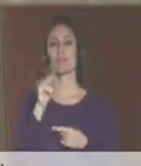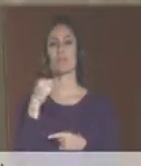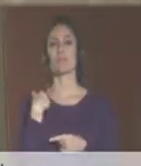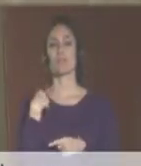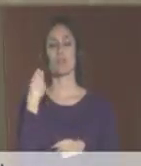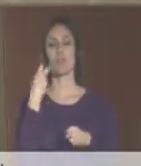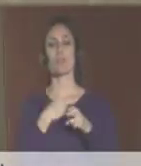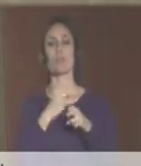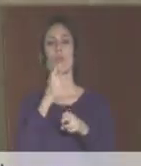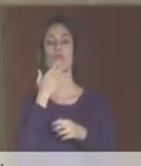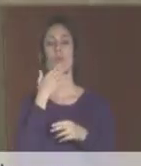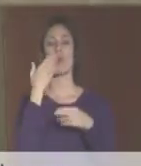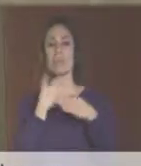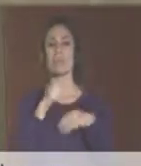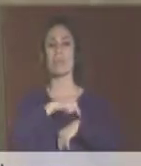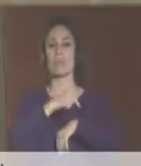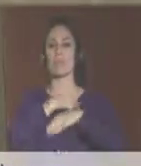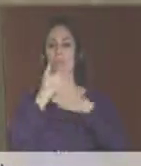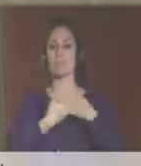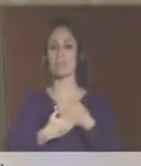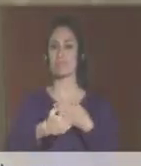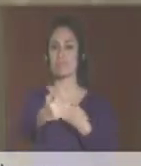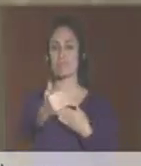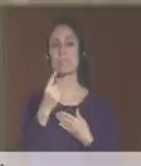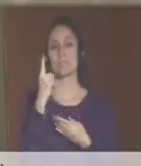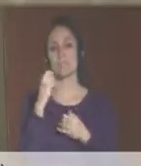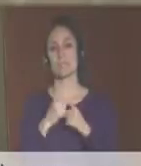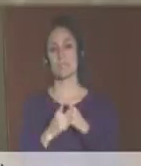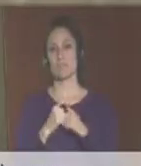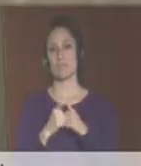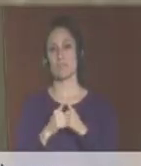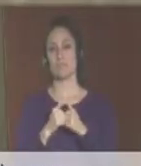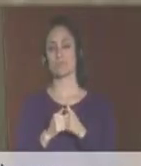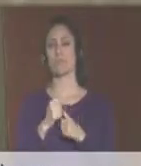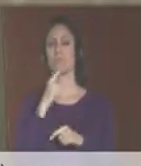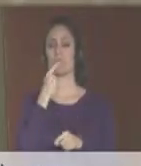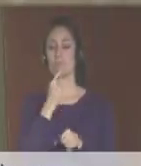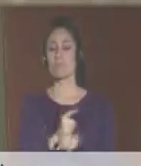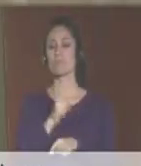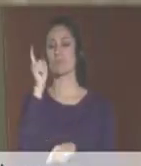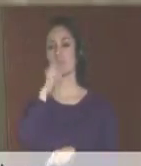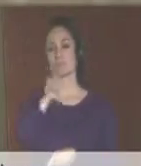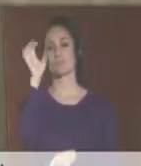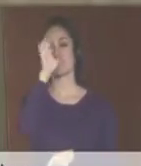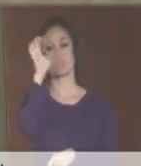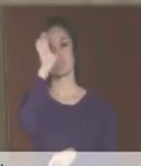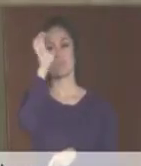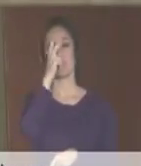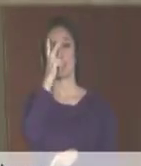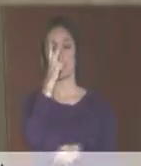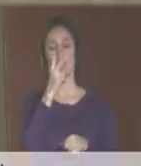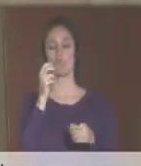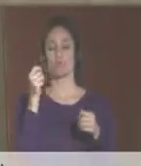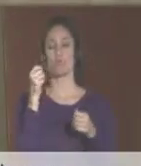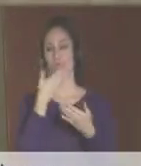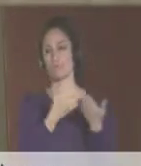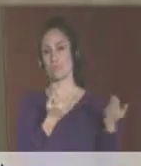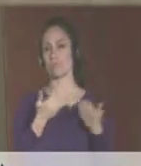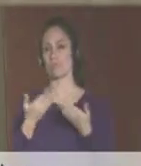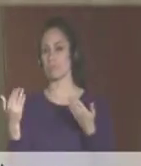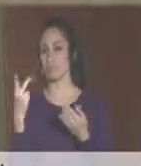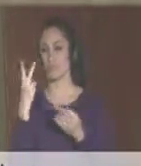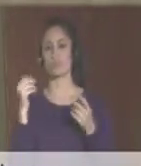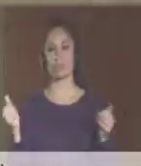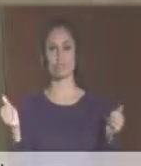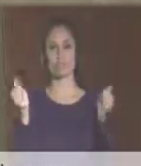sustainable part was not linked to the resilience. So if we are looking for sustainable growth, we will also be